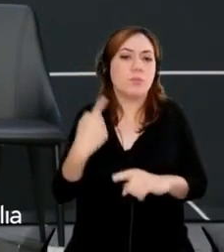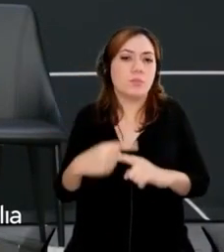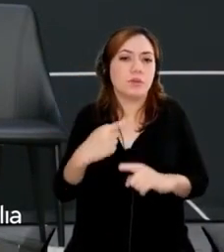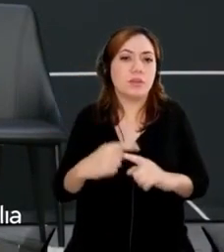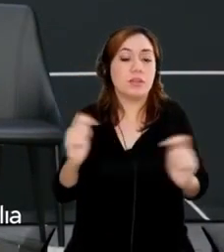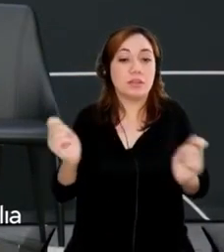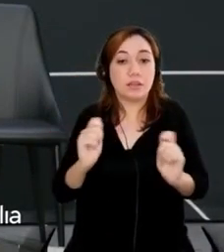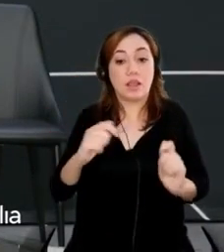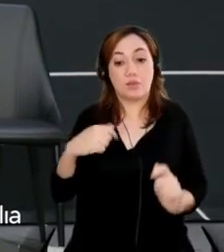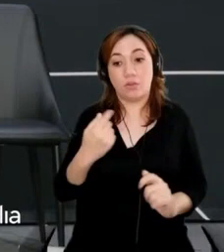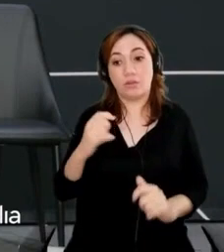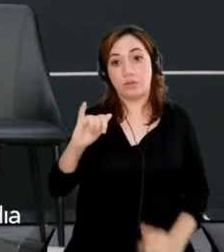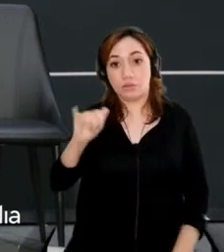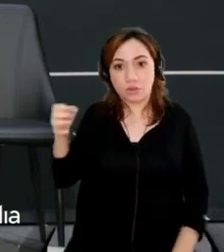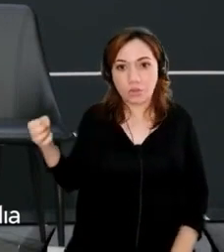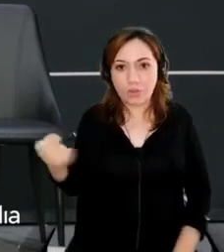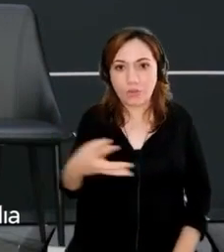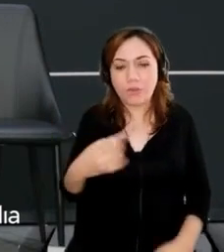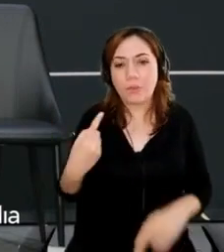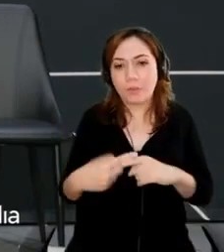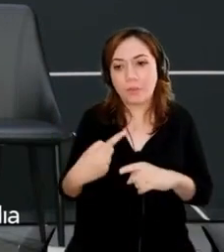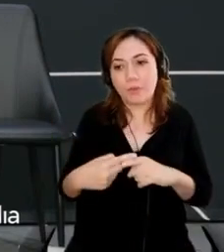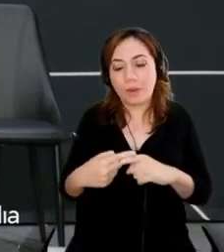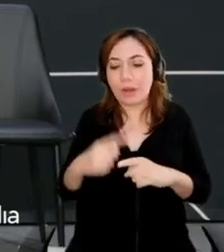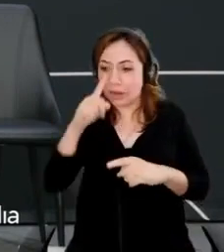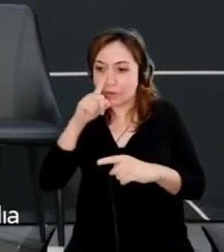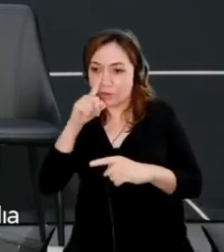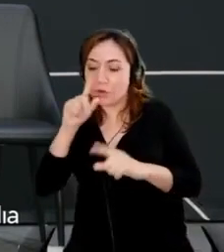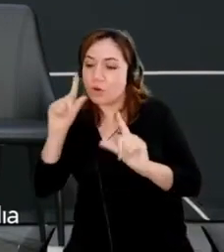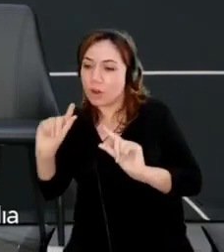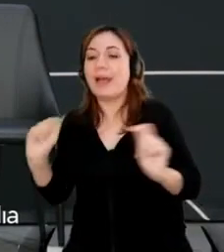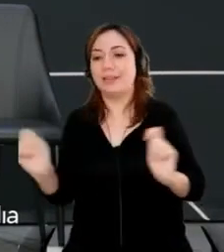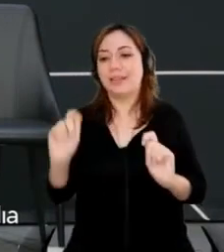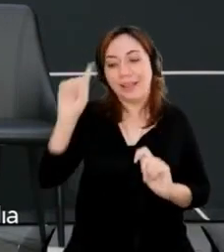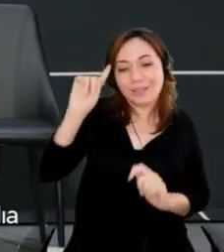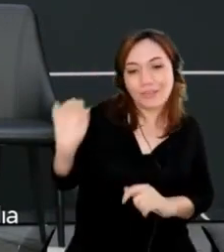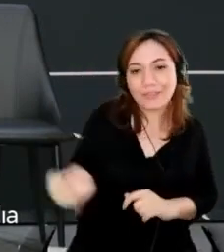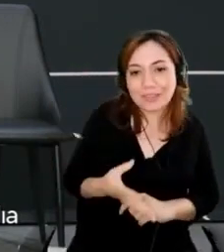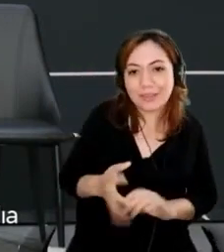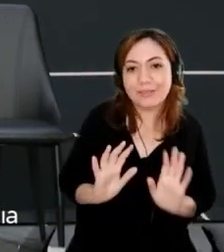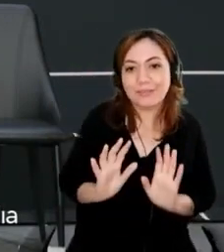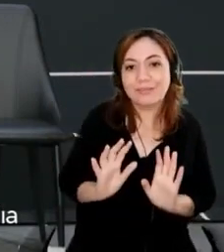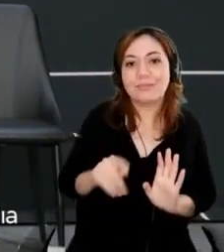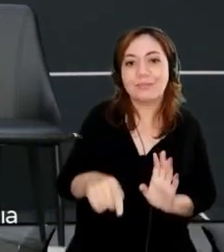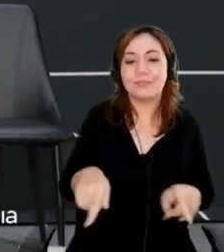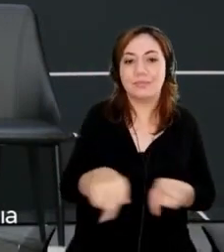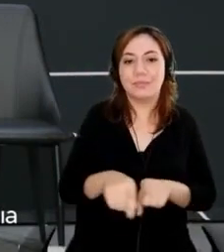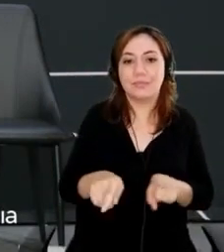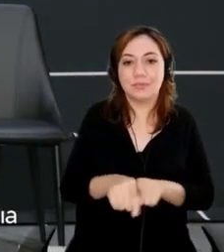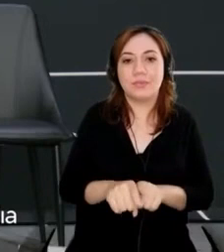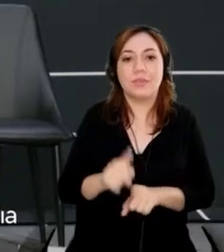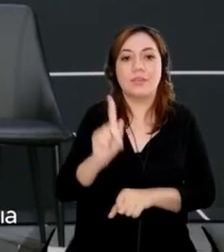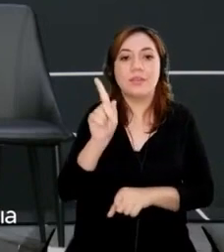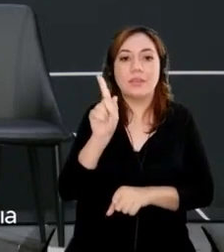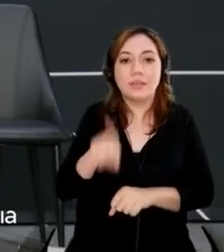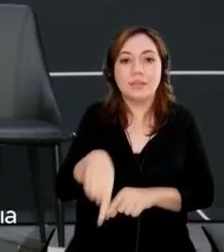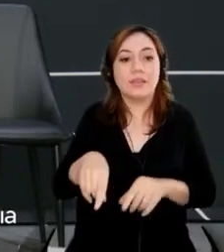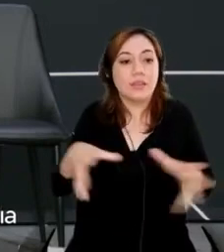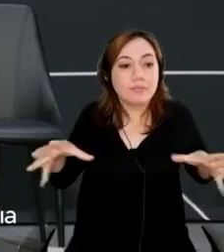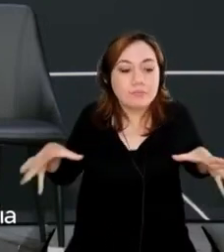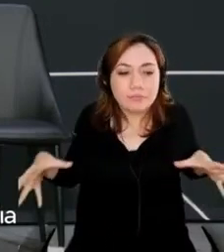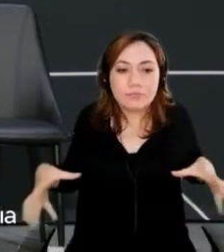we can innovate because our risks are low, and we can engage the entire organization